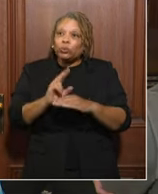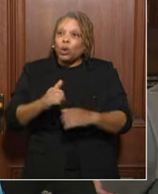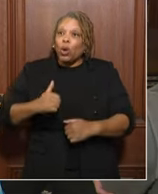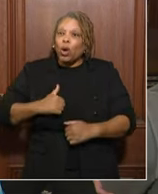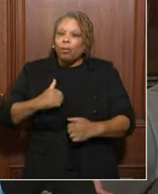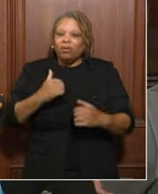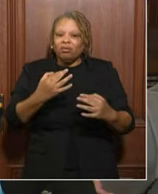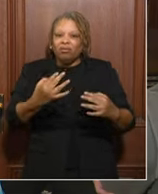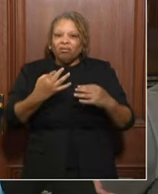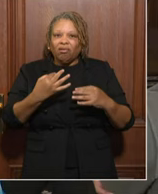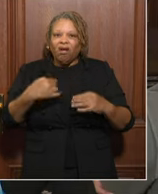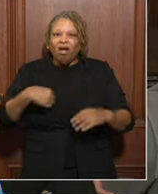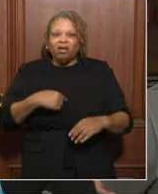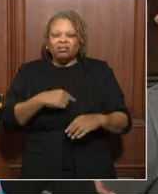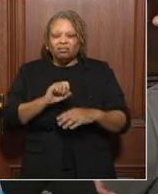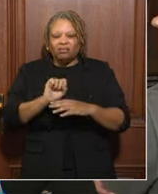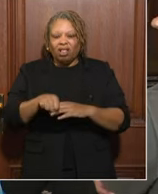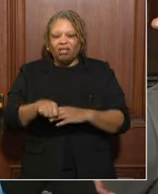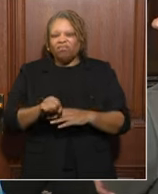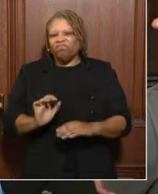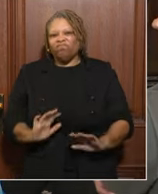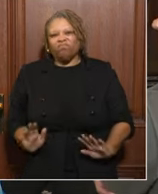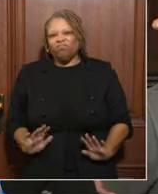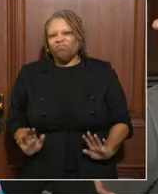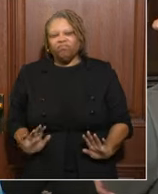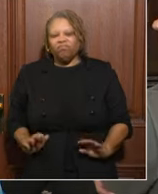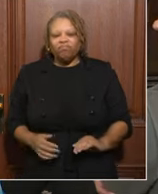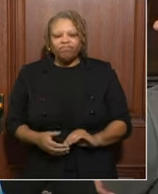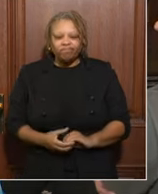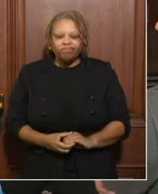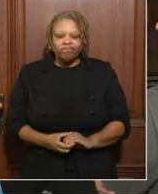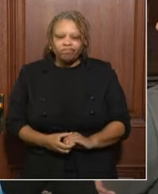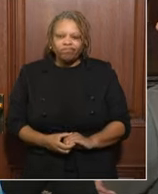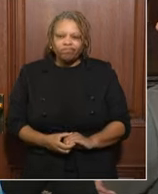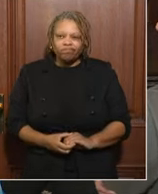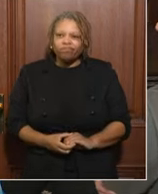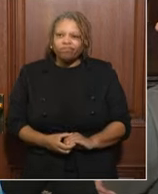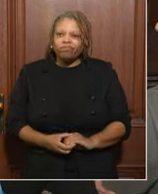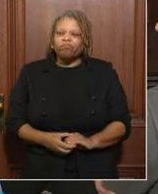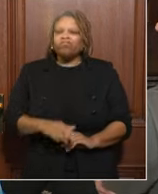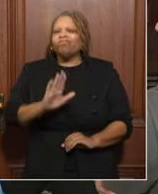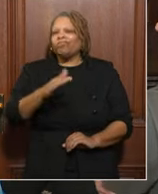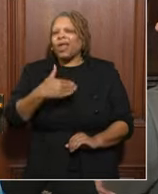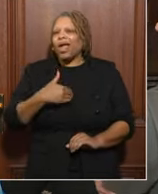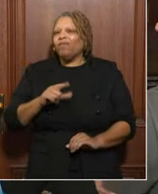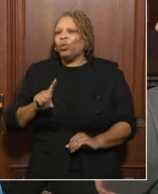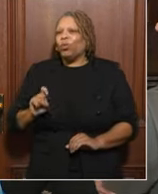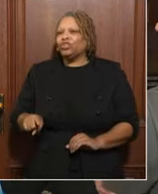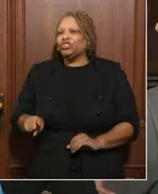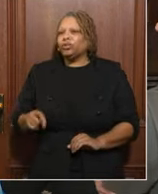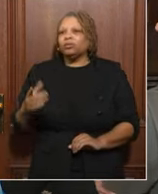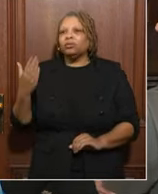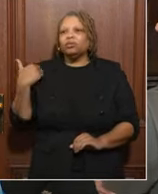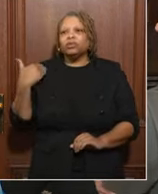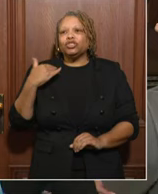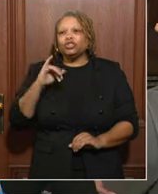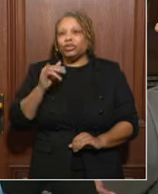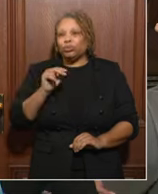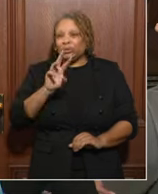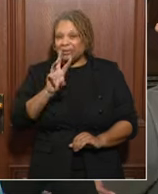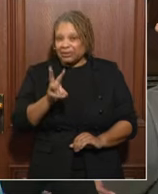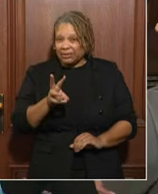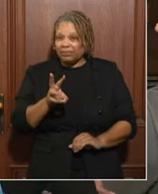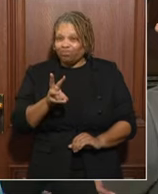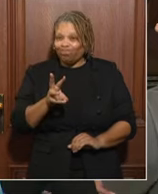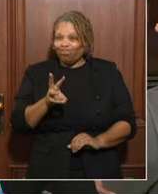America. Yep. Mayor Bowser, on the last January 6th, there were issues